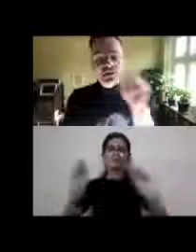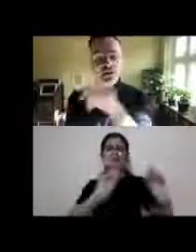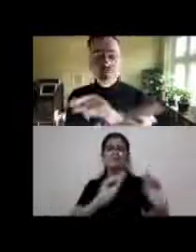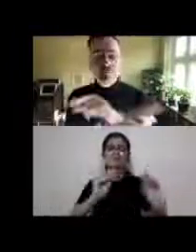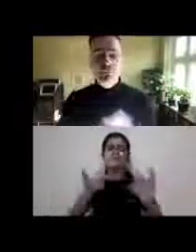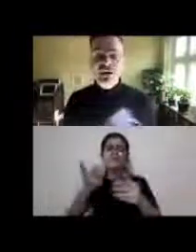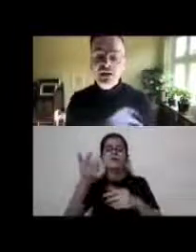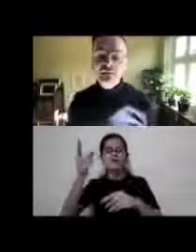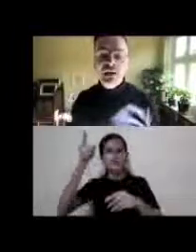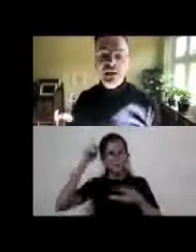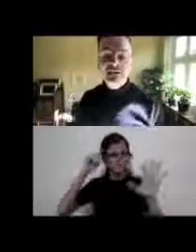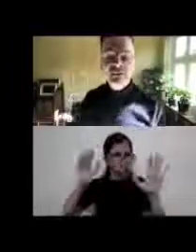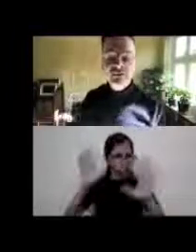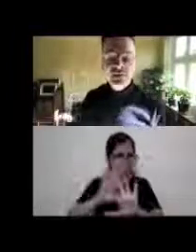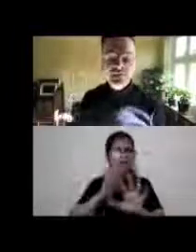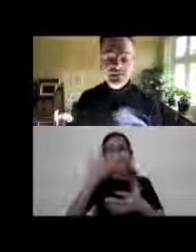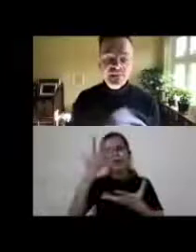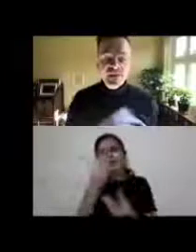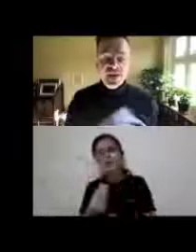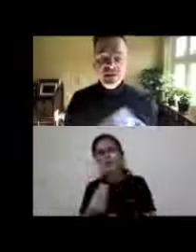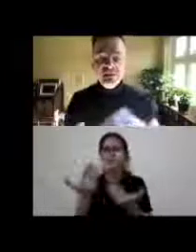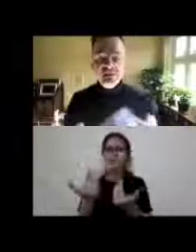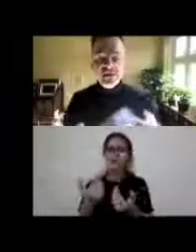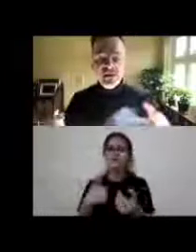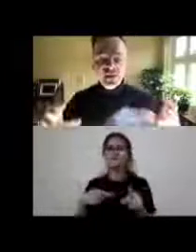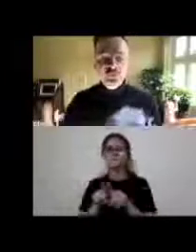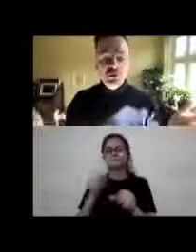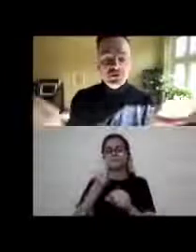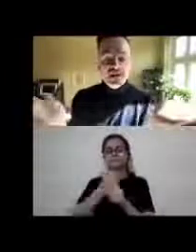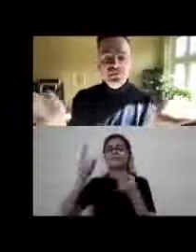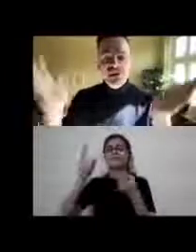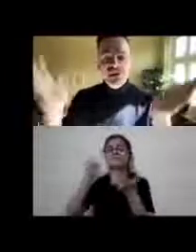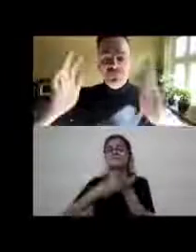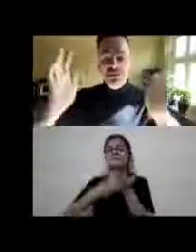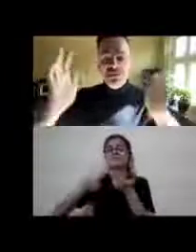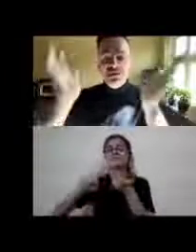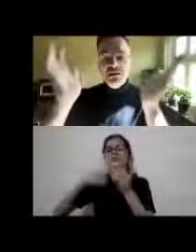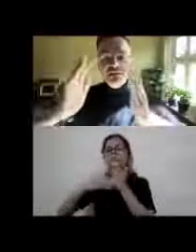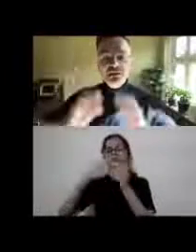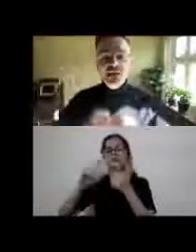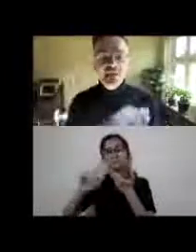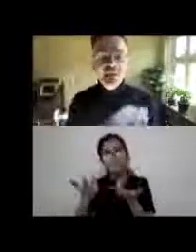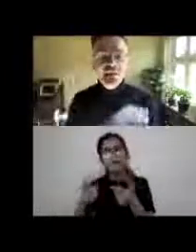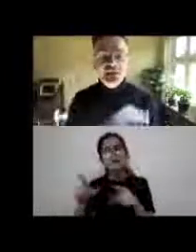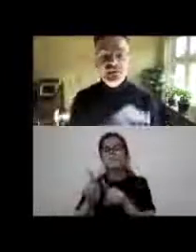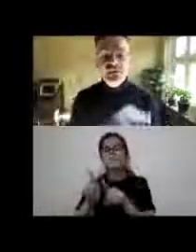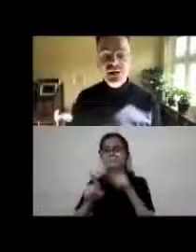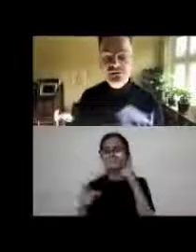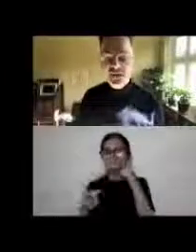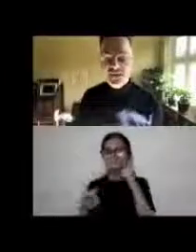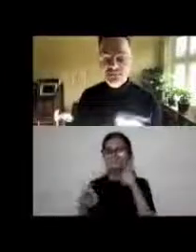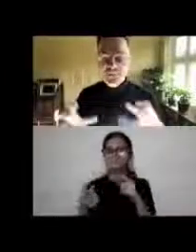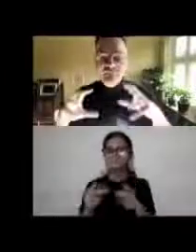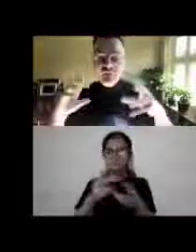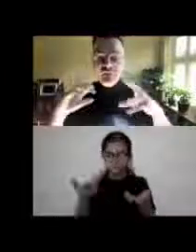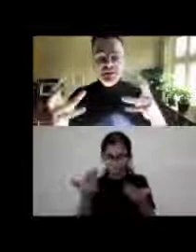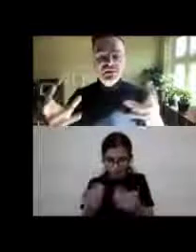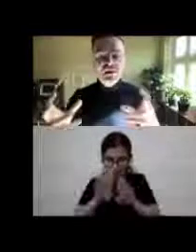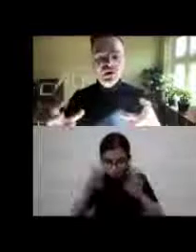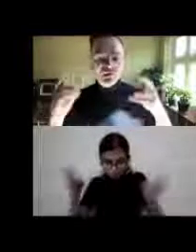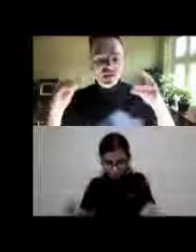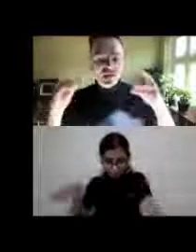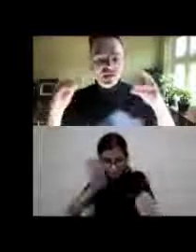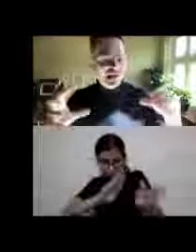night by 180 degrees, and which can then be closed again so that everything